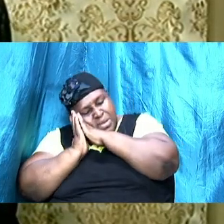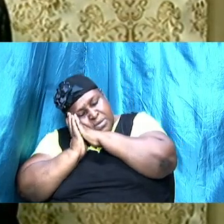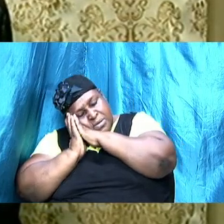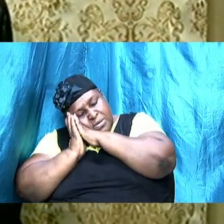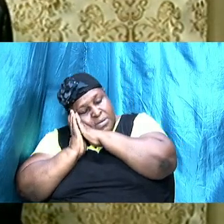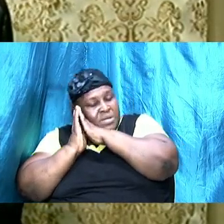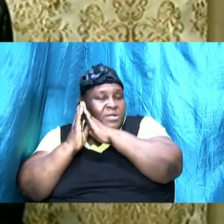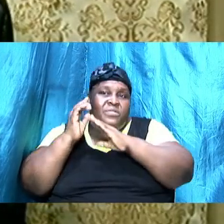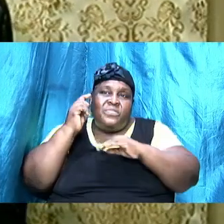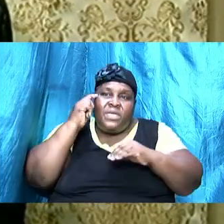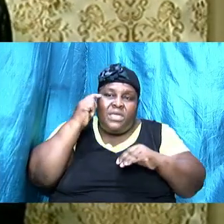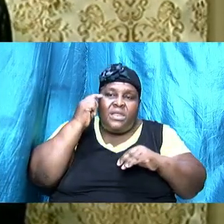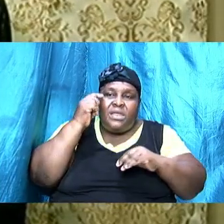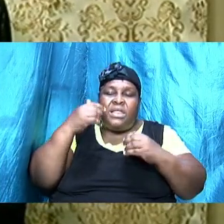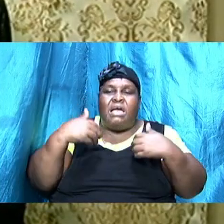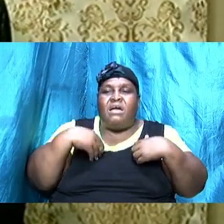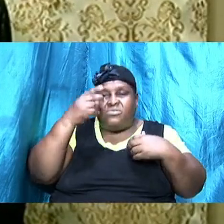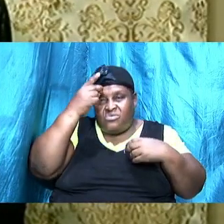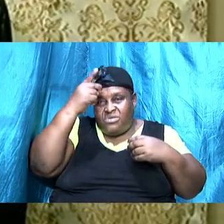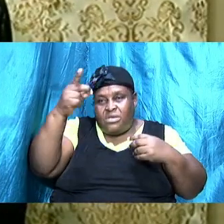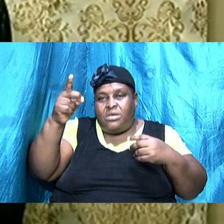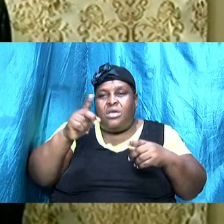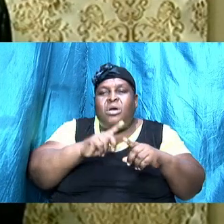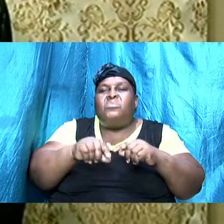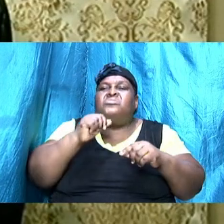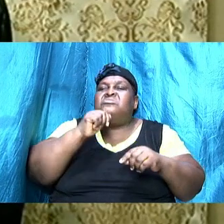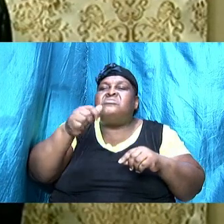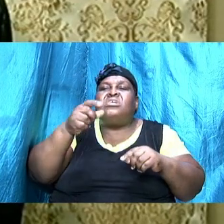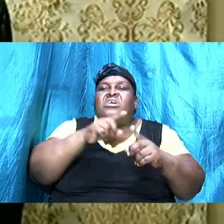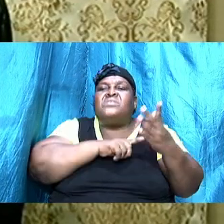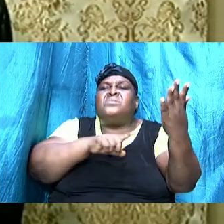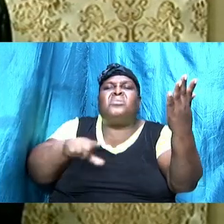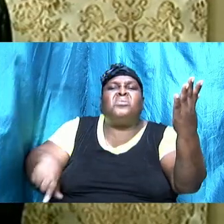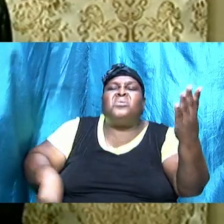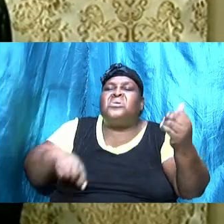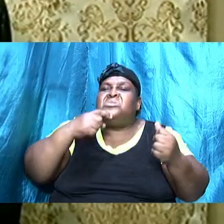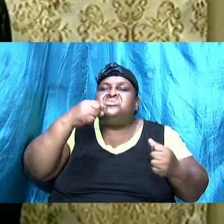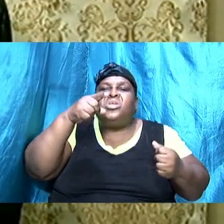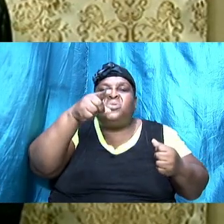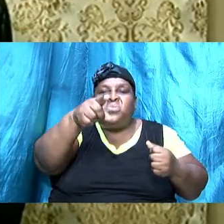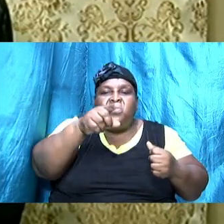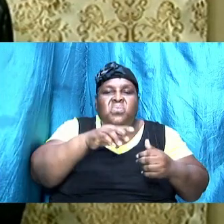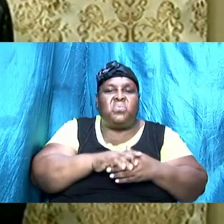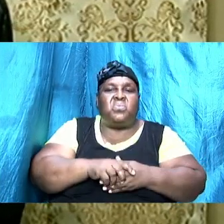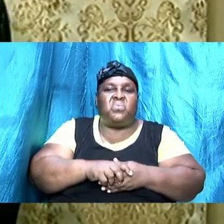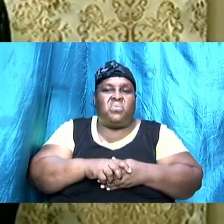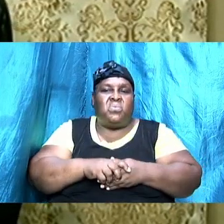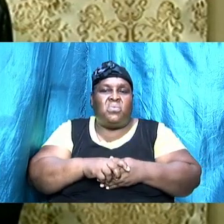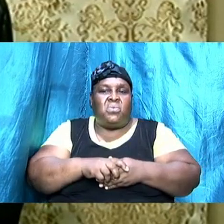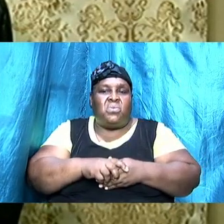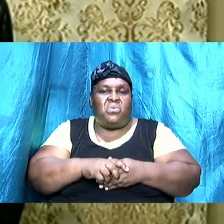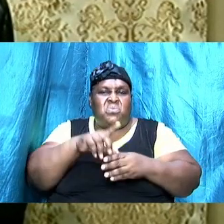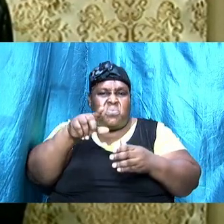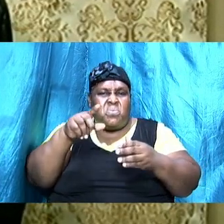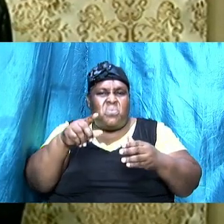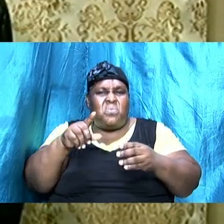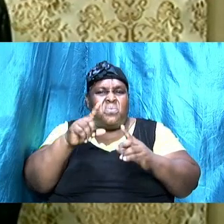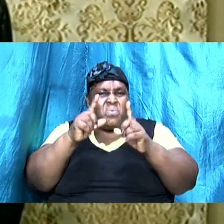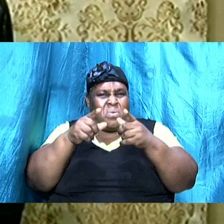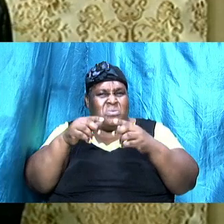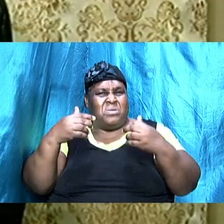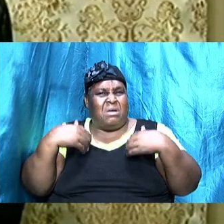it. But it is not the Lord telling you that you are going to have another husband who is going to